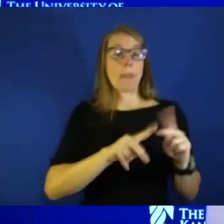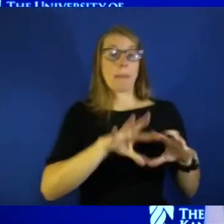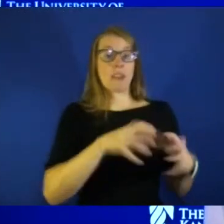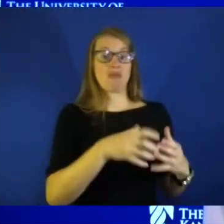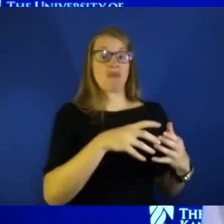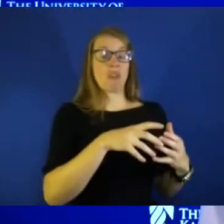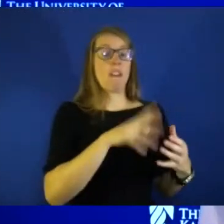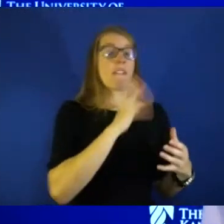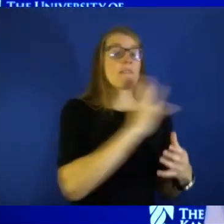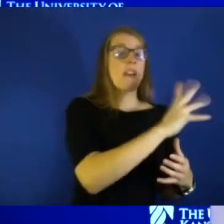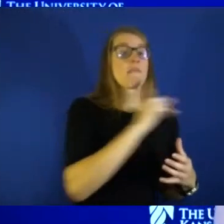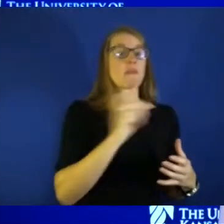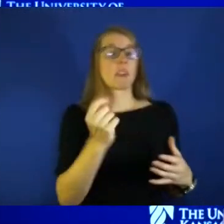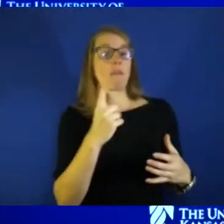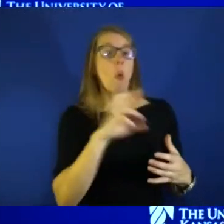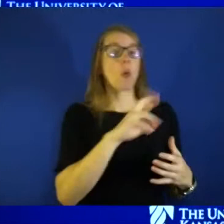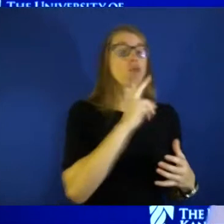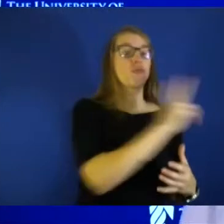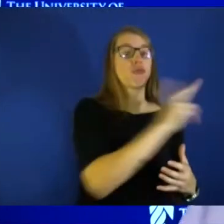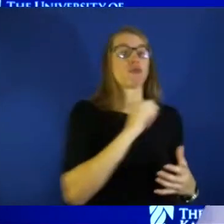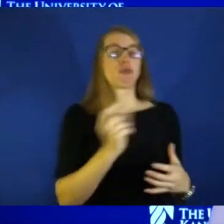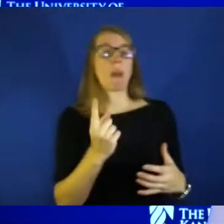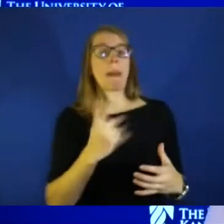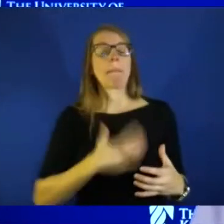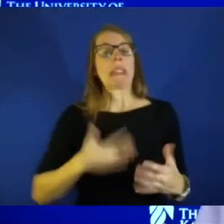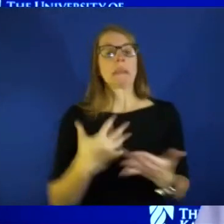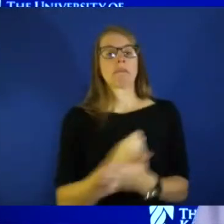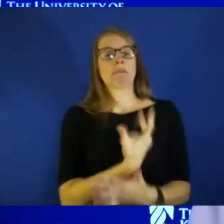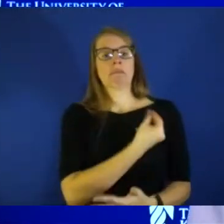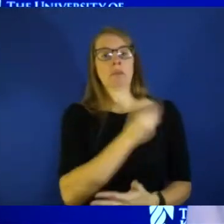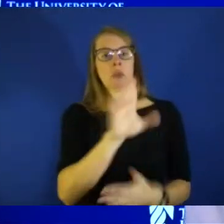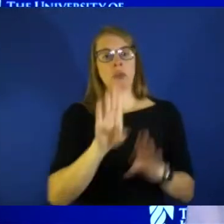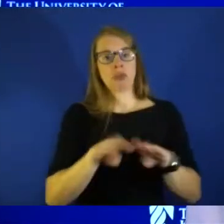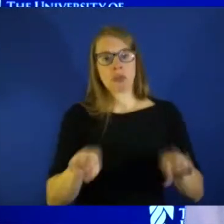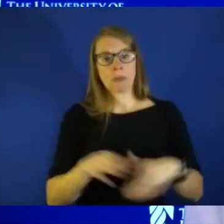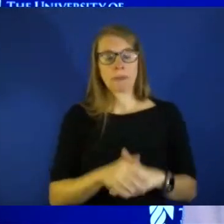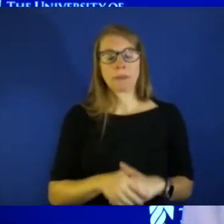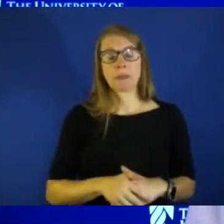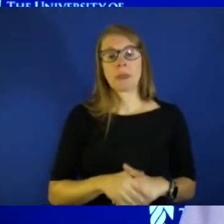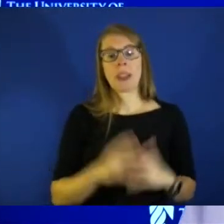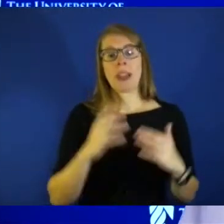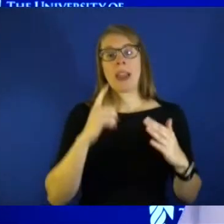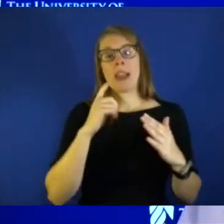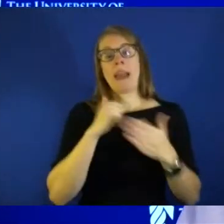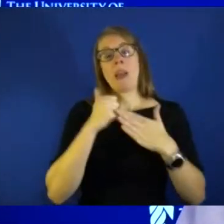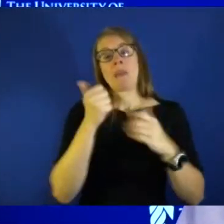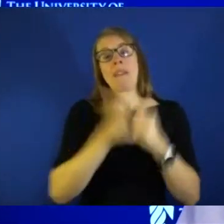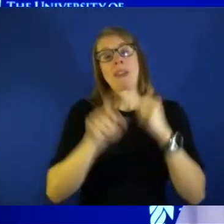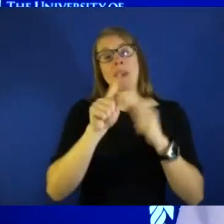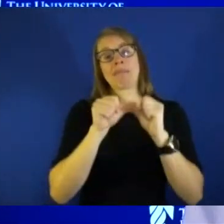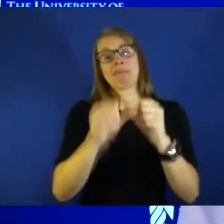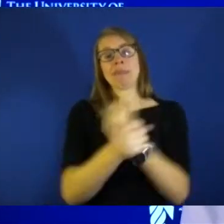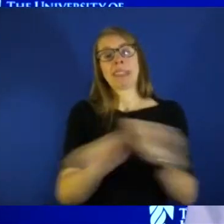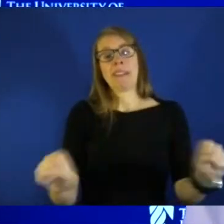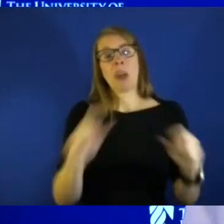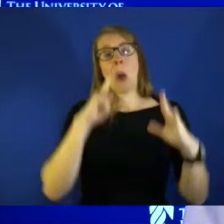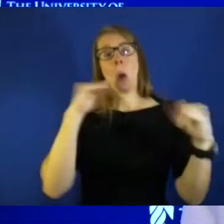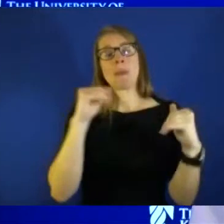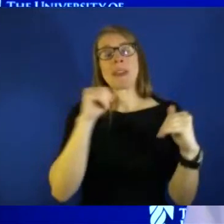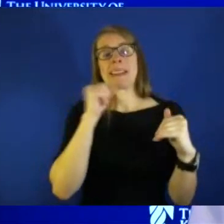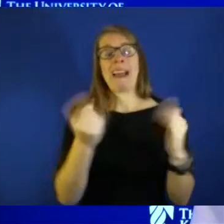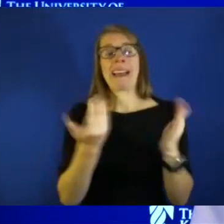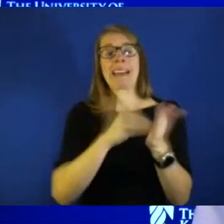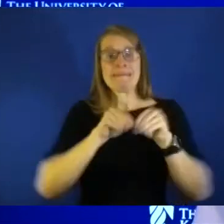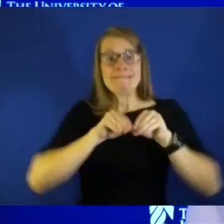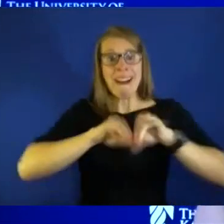or 11 to 2. Please get your children vaccinated. Help keep everybody safe. We hope that there's not another surge. We anticipate